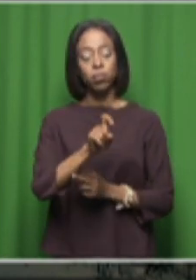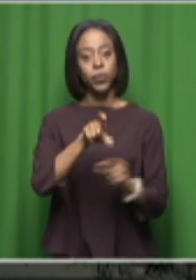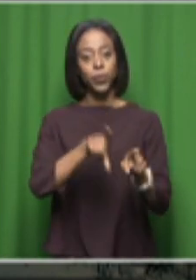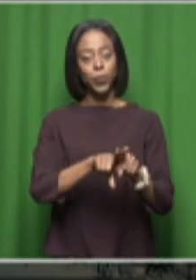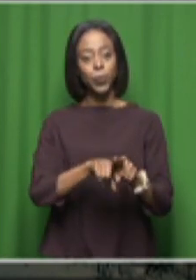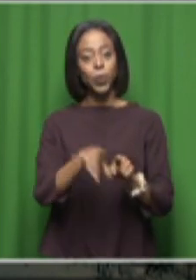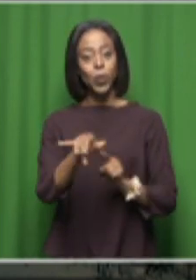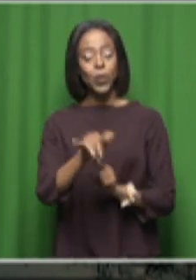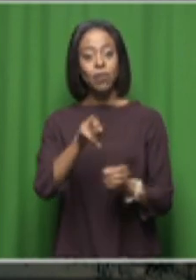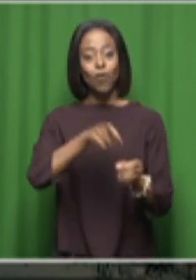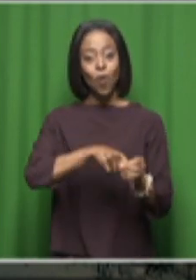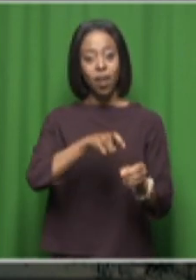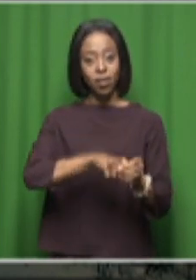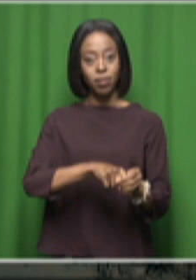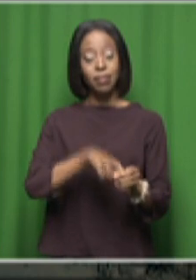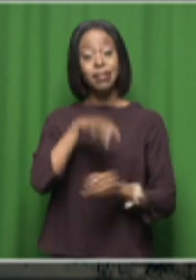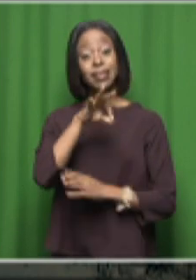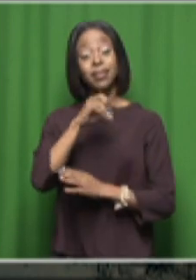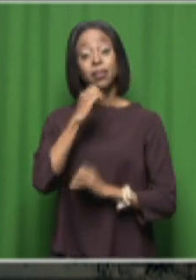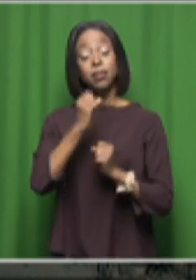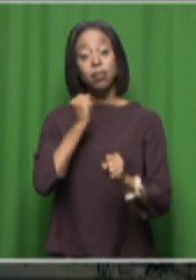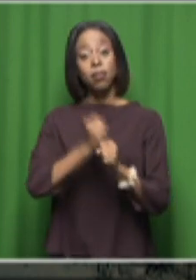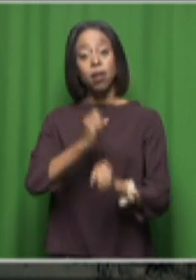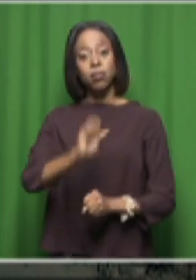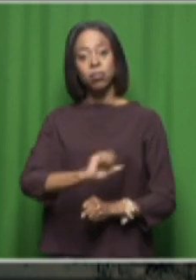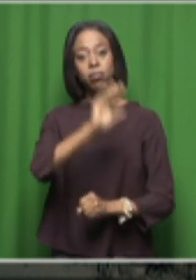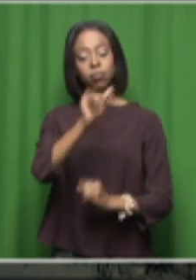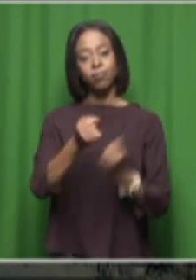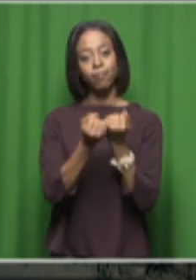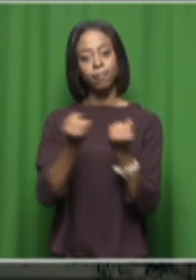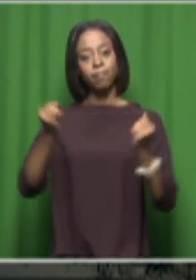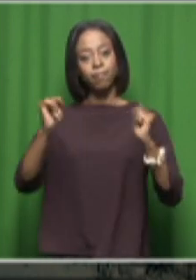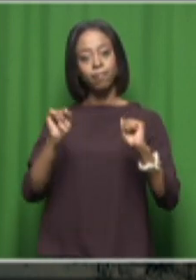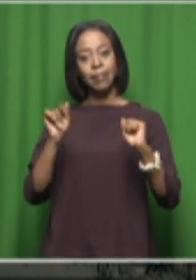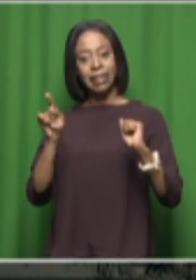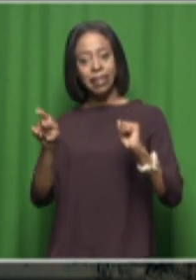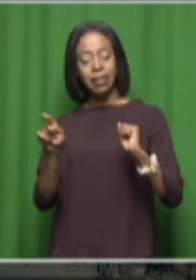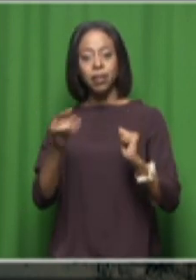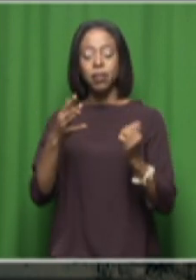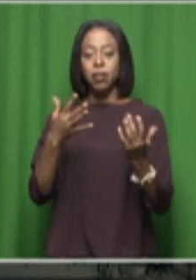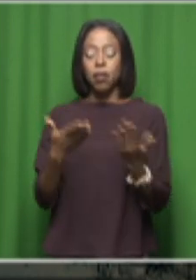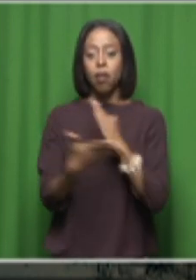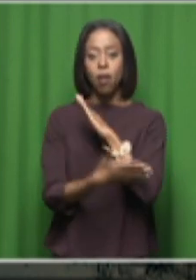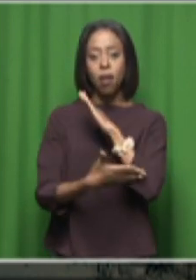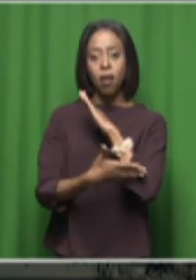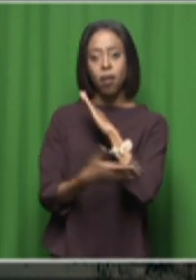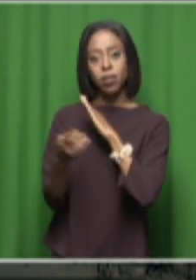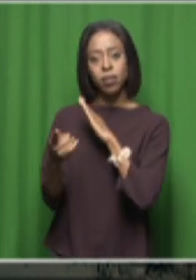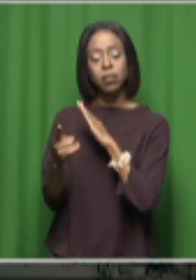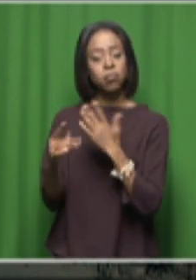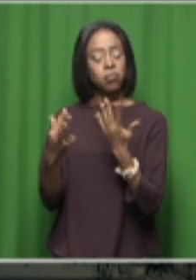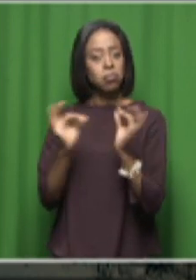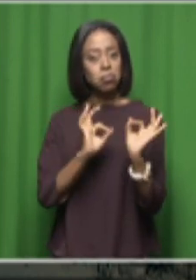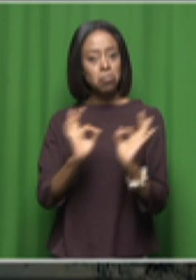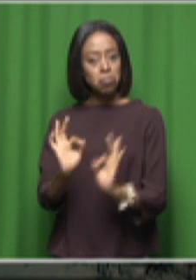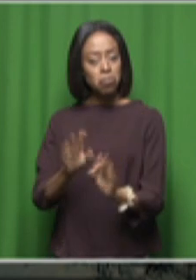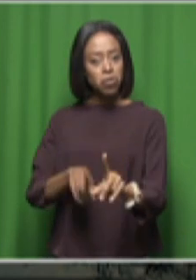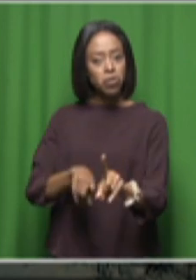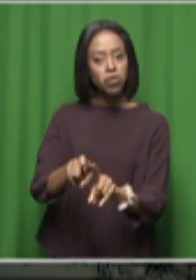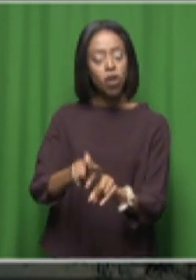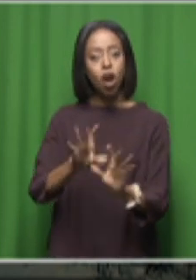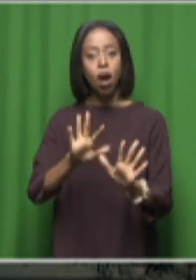about, quality. 30 years of South Africa's democracy. Is our country on track as far as